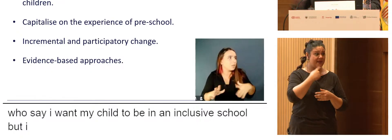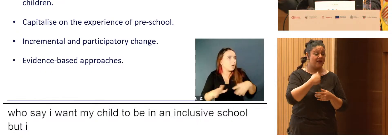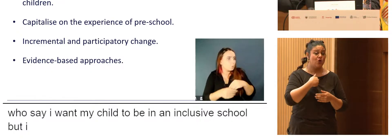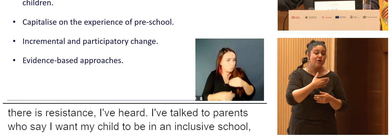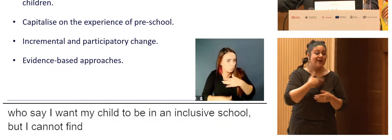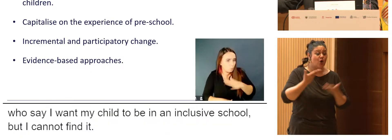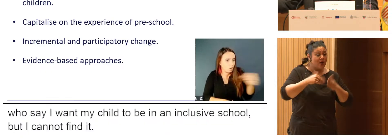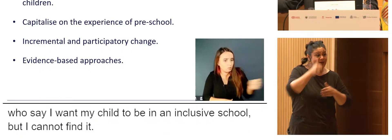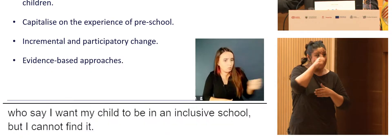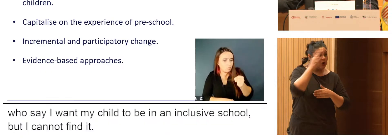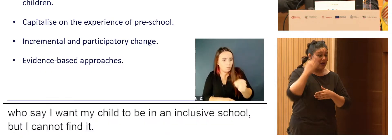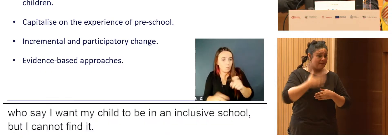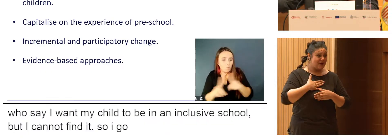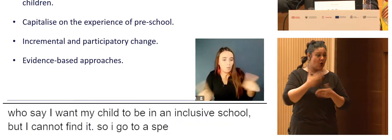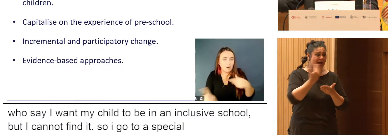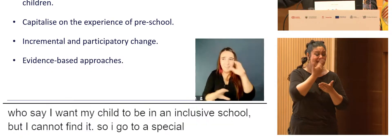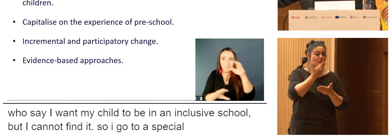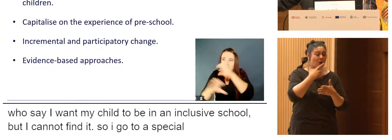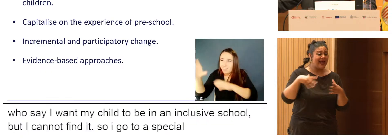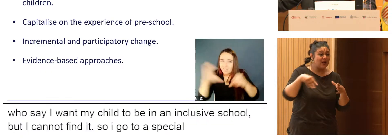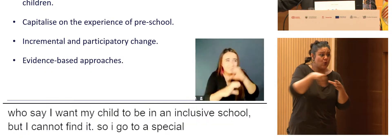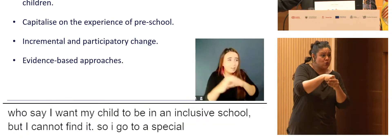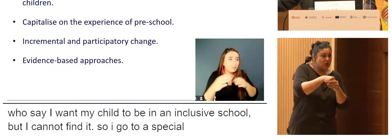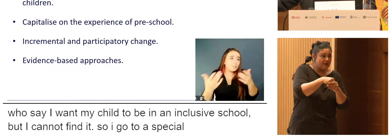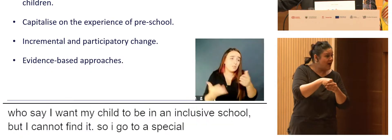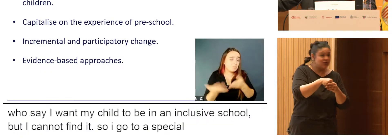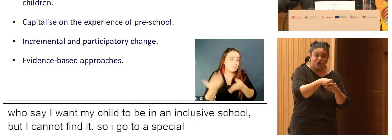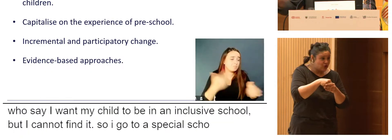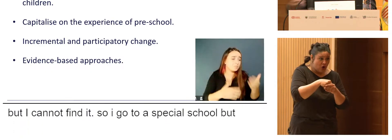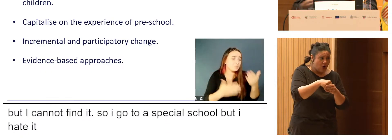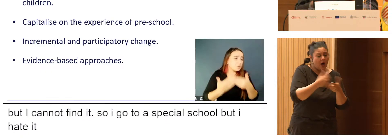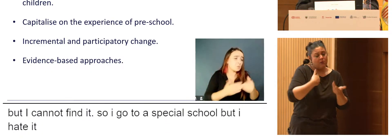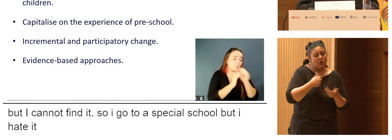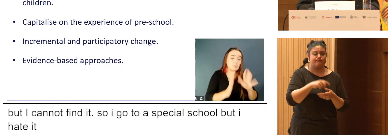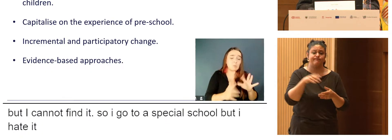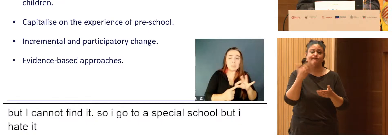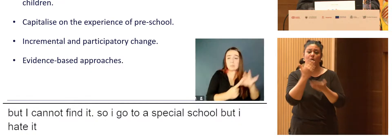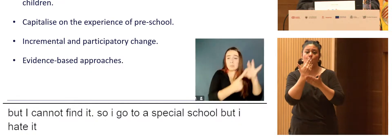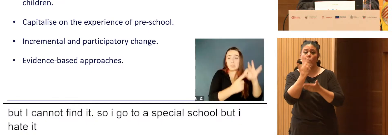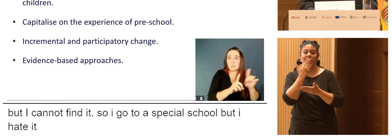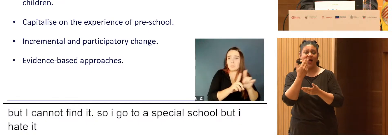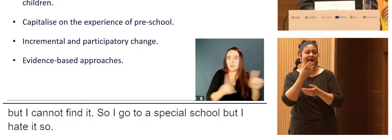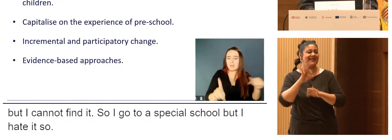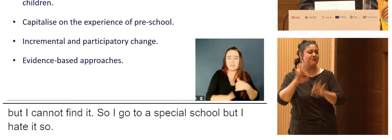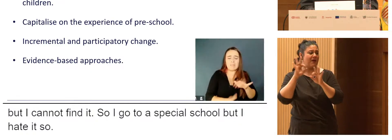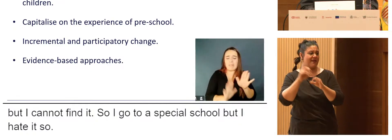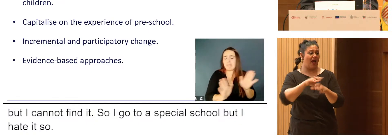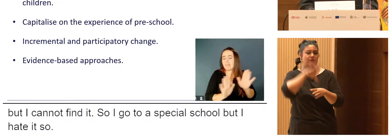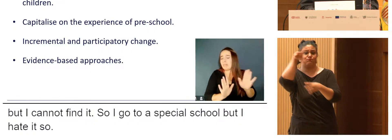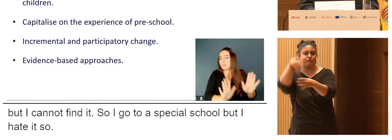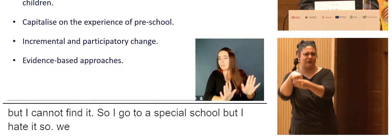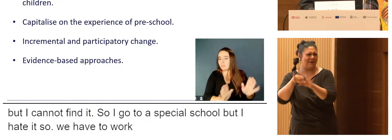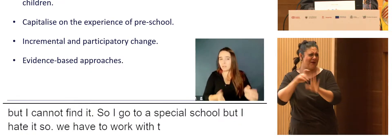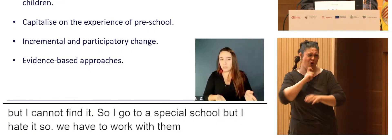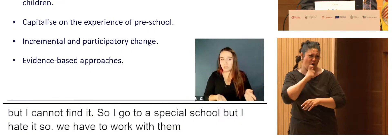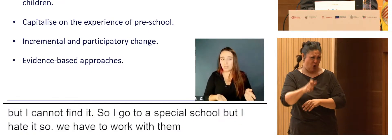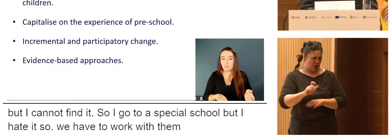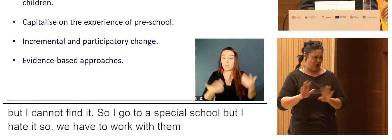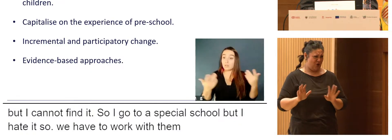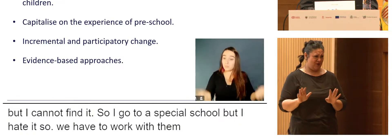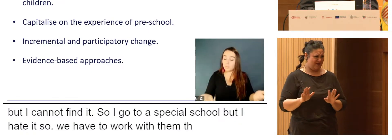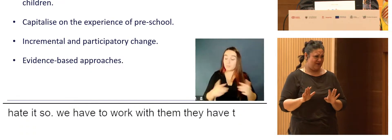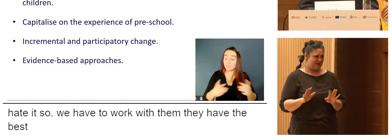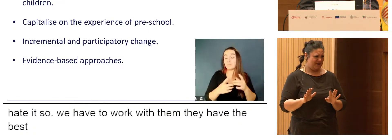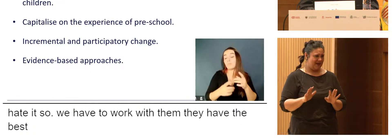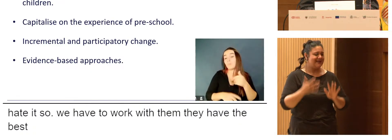So I go to a special school, but I hate it. So We have to work with them. They have the best